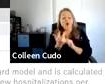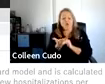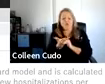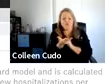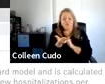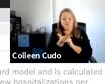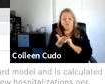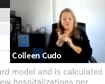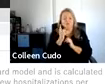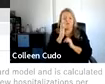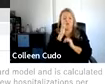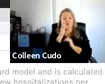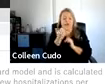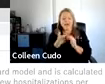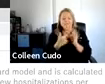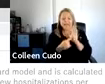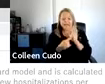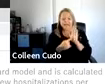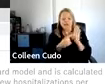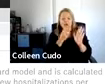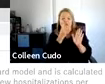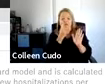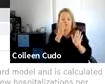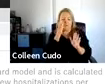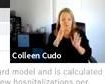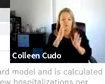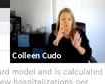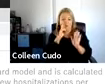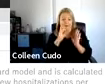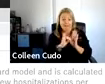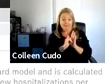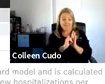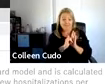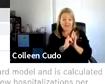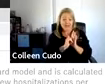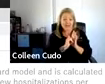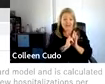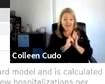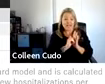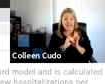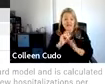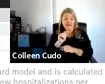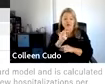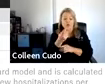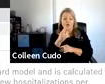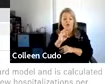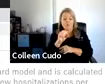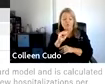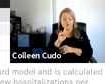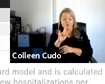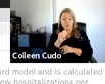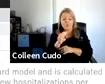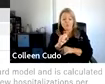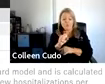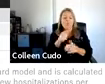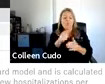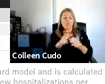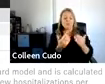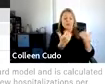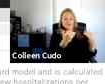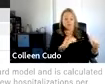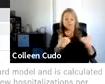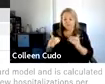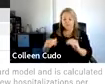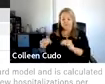metrics will have an indicator light. So you'll be able to identify the thresholds that change the indicator lights underneath each of